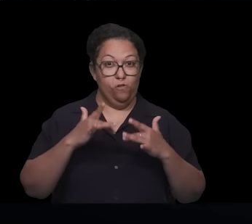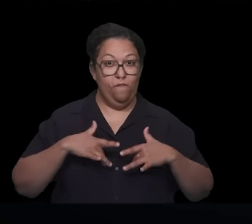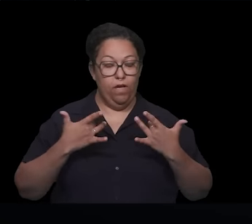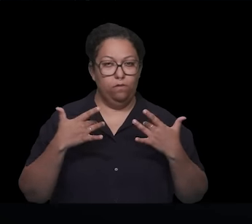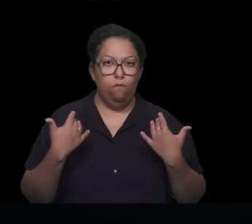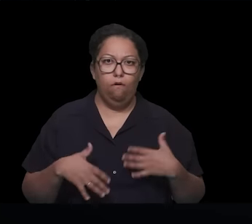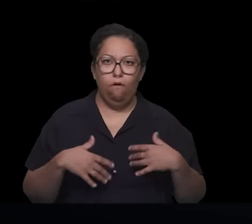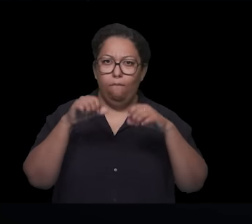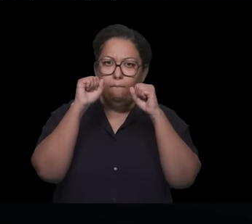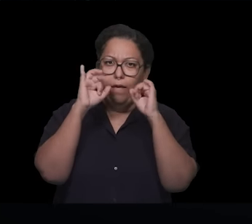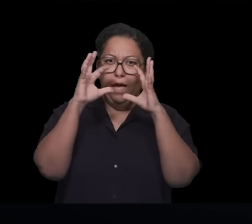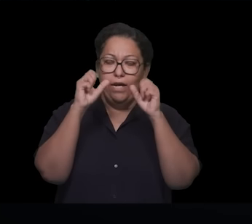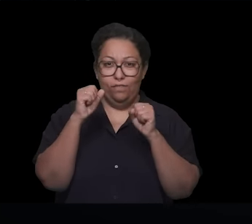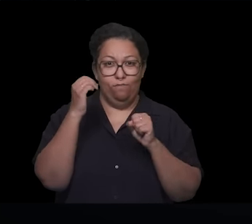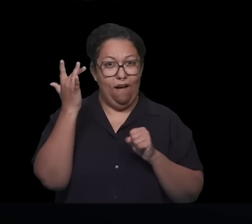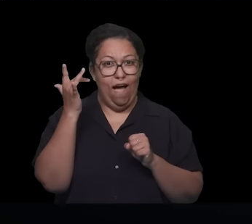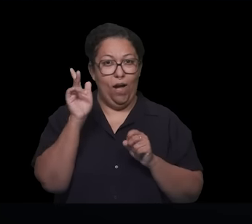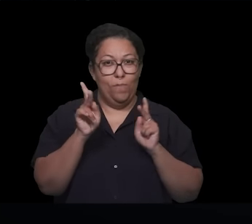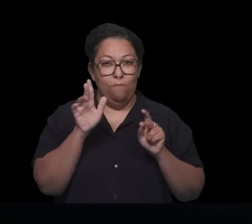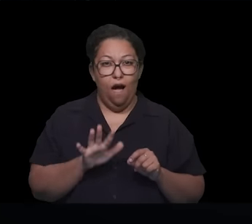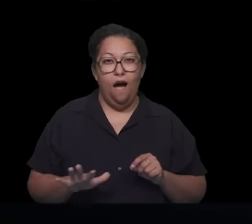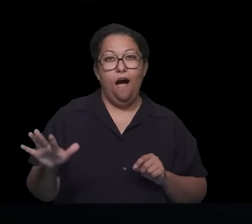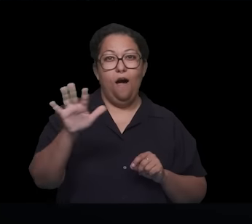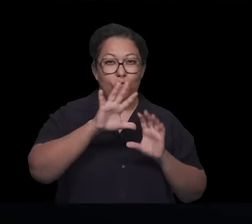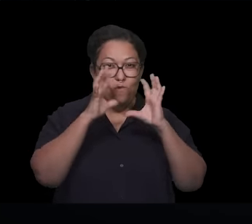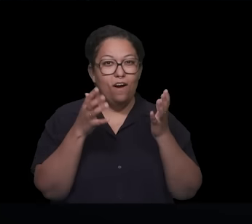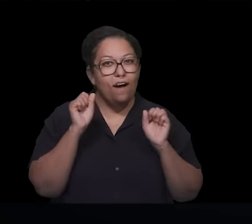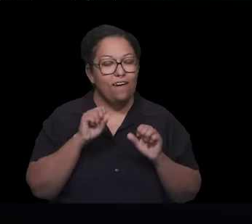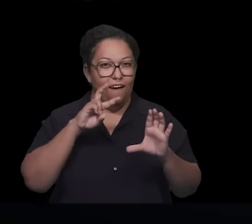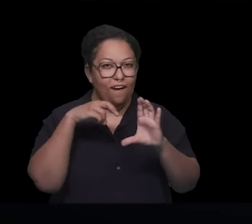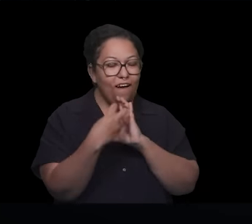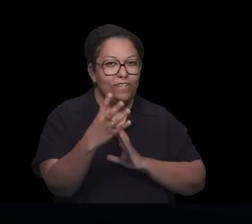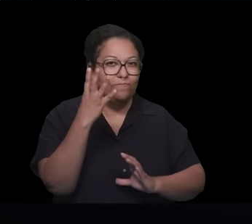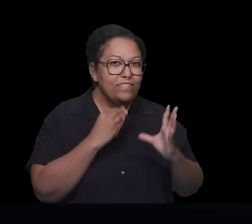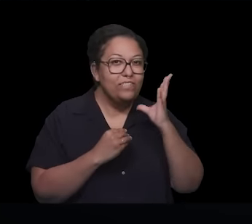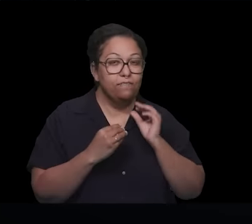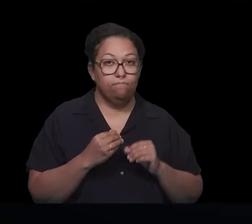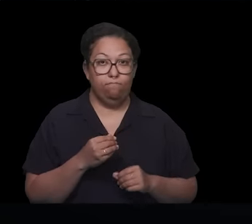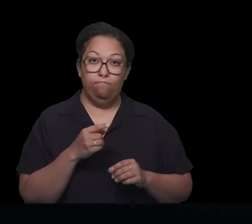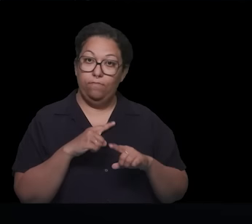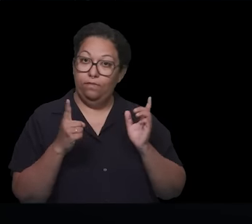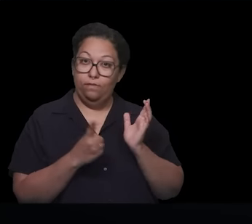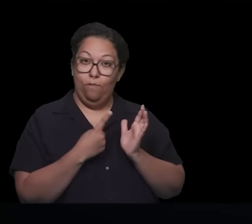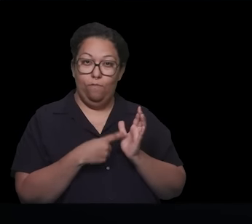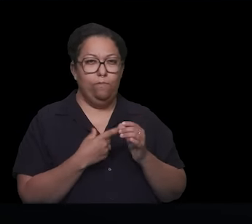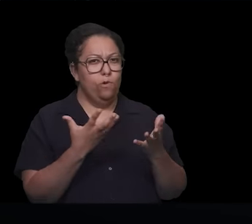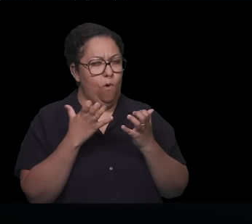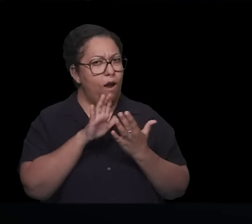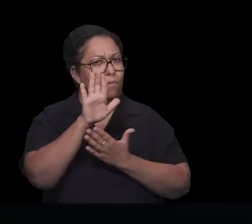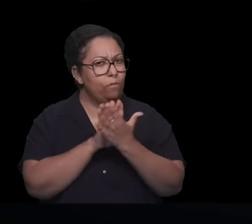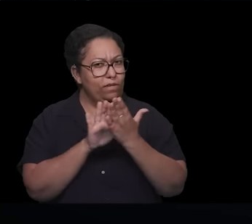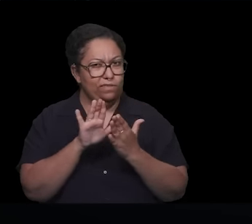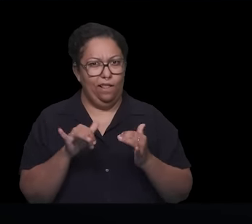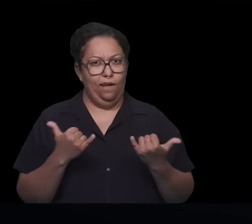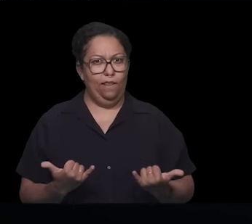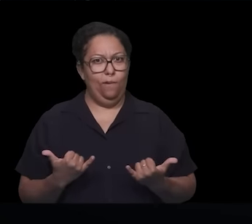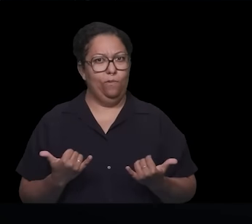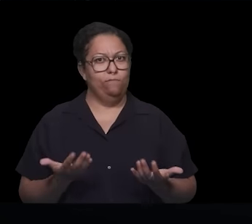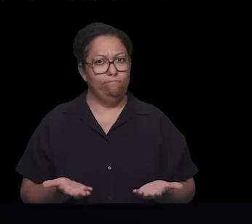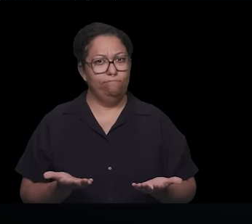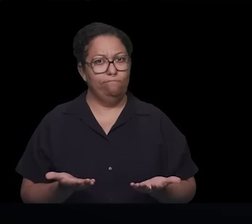Virtual events are amazing because people from all over the world can experience them. But sometimes you want to be in person,